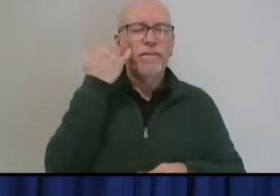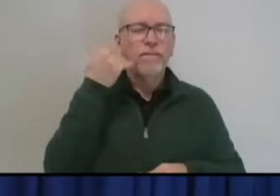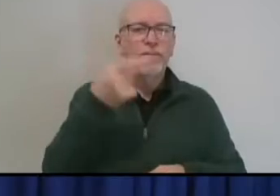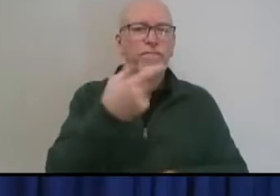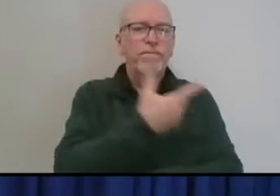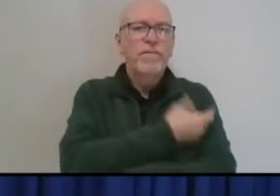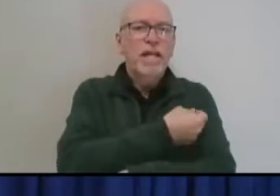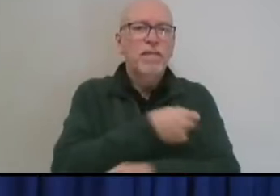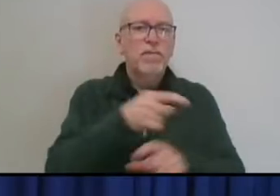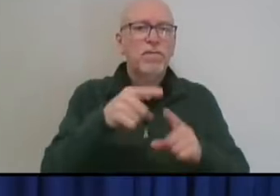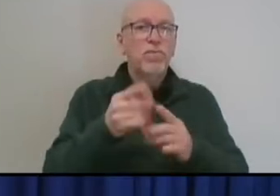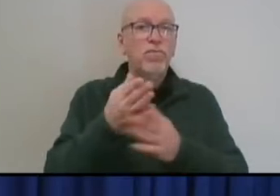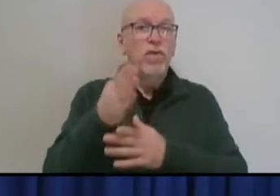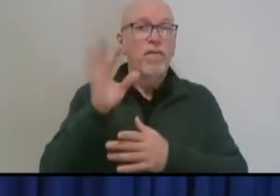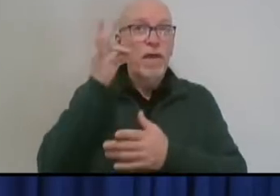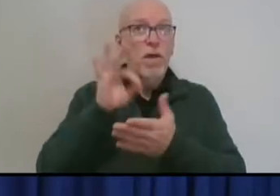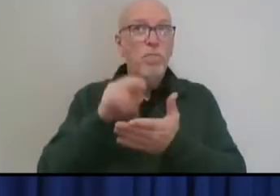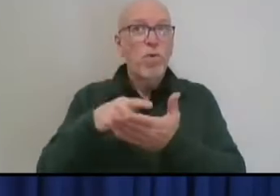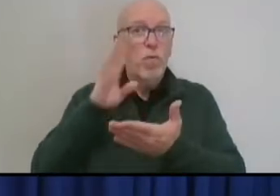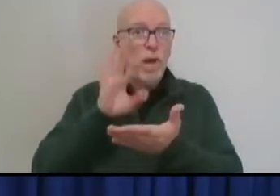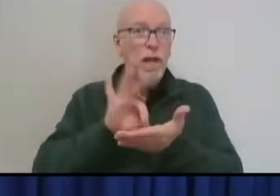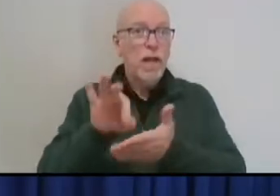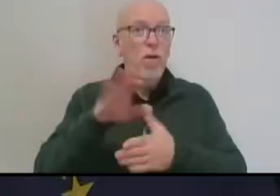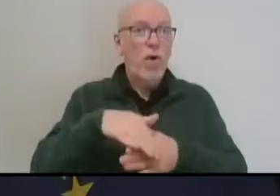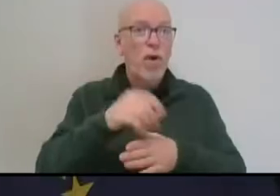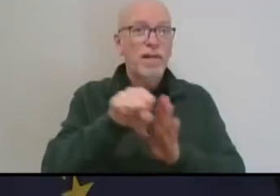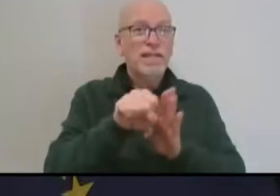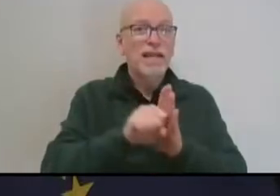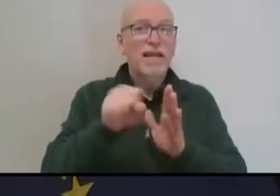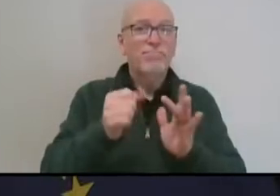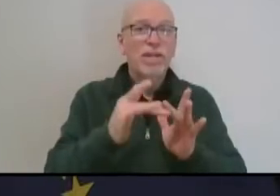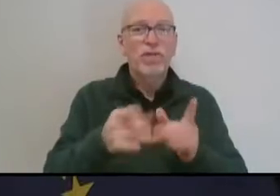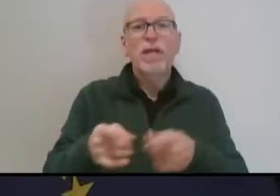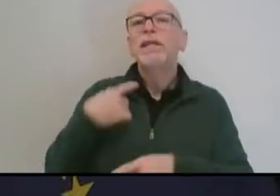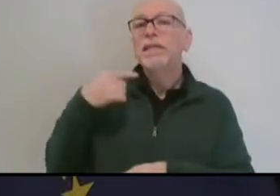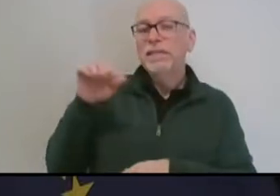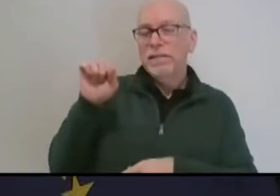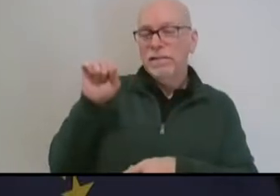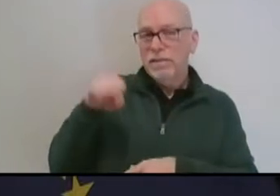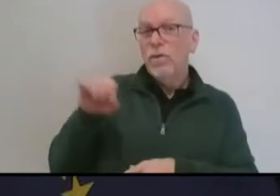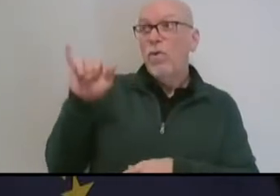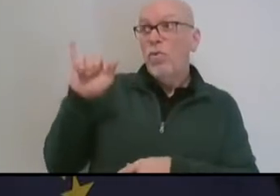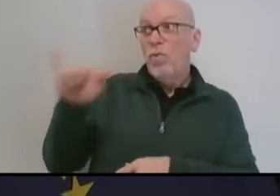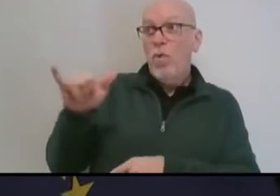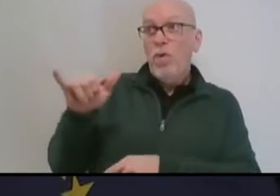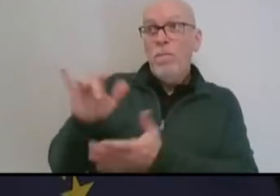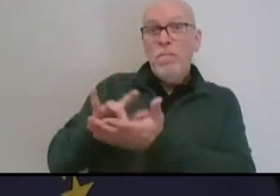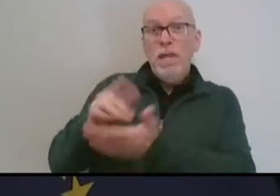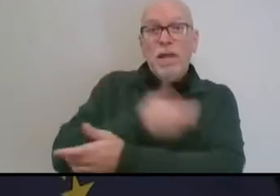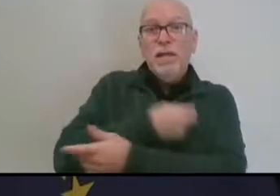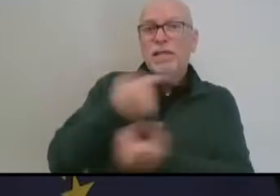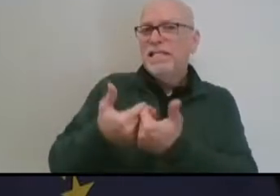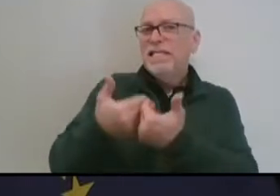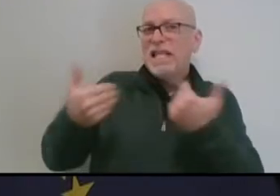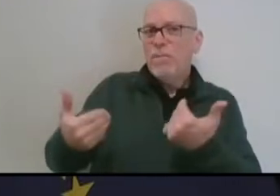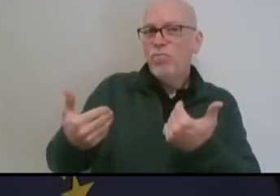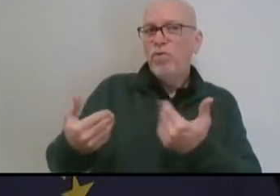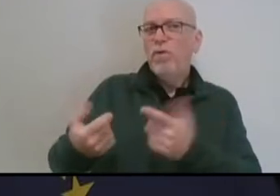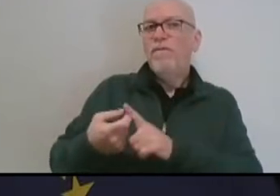vaccinations given through the federal program will be accounted for in the state Yes. data. Yeah. Right. So those allocations are actually coming separate